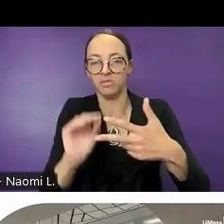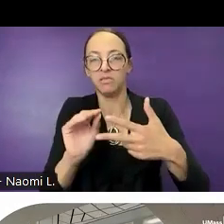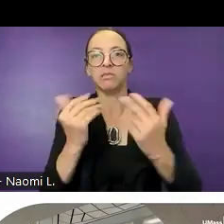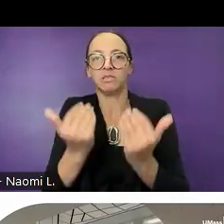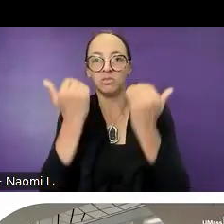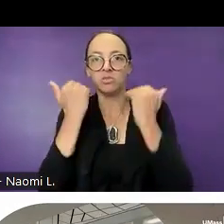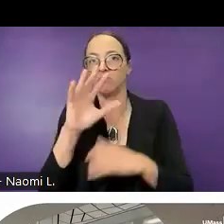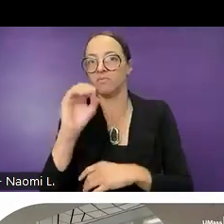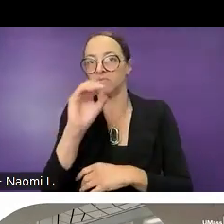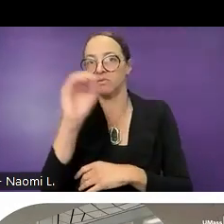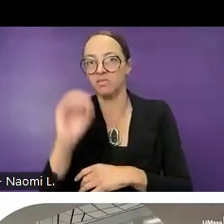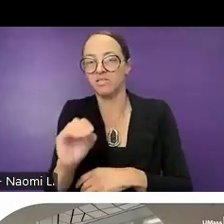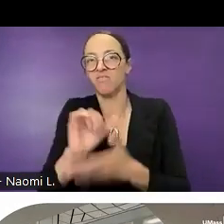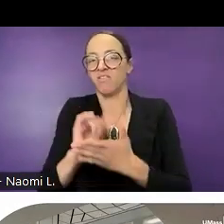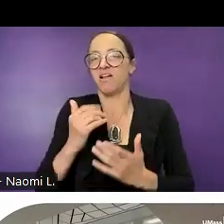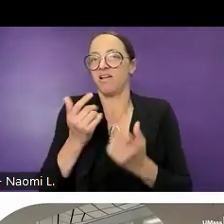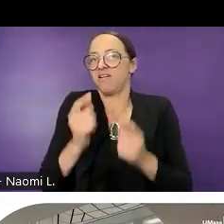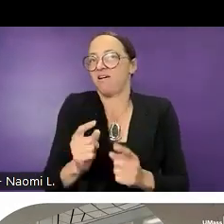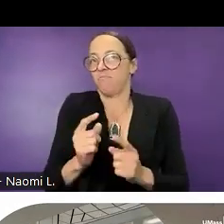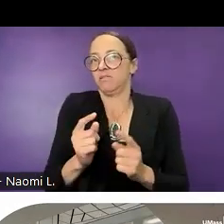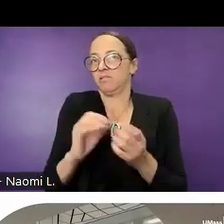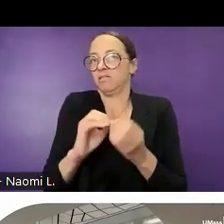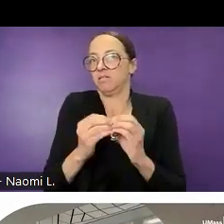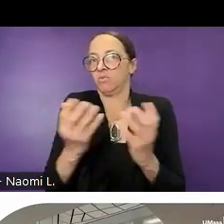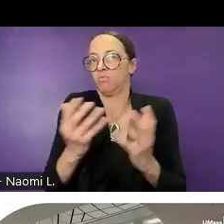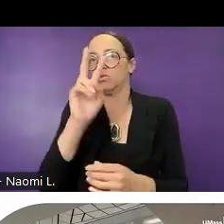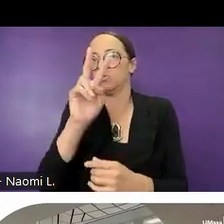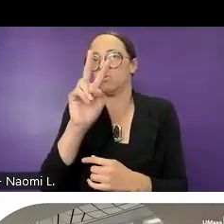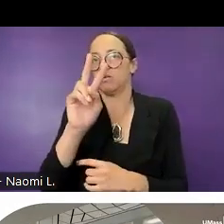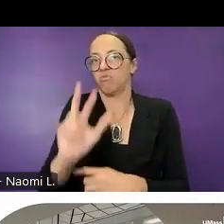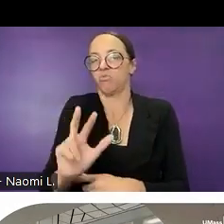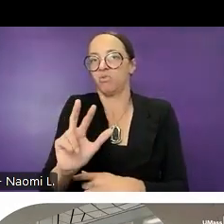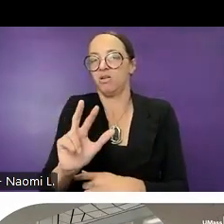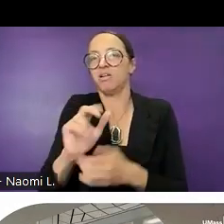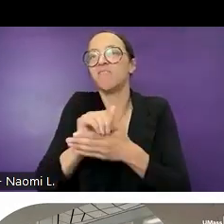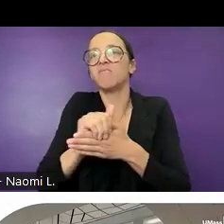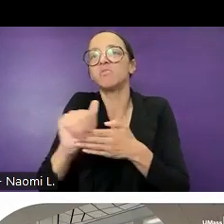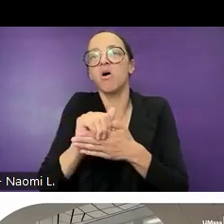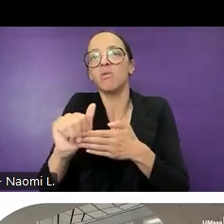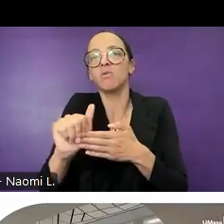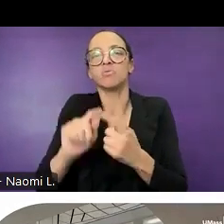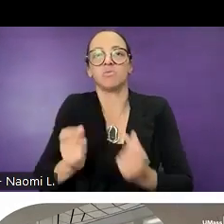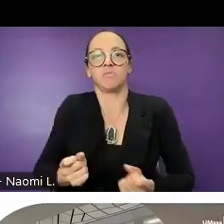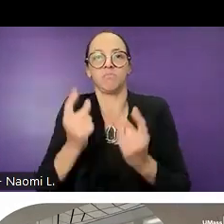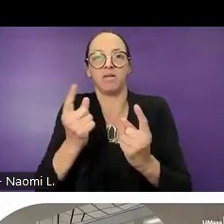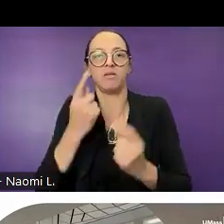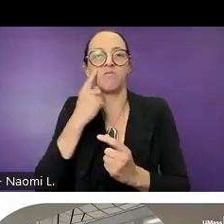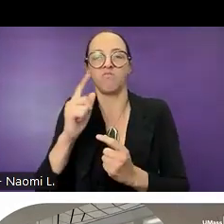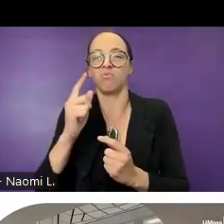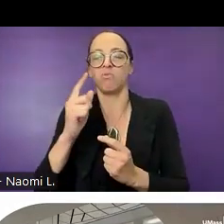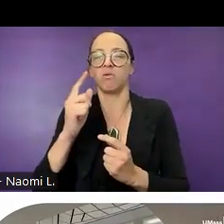every $3 spent on some of the highest cost services. So the implication is